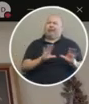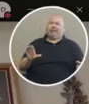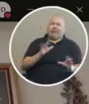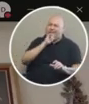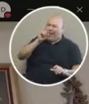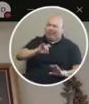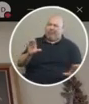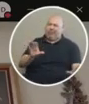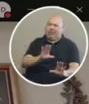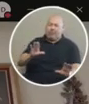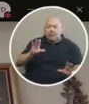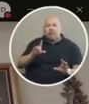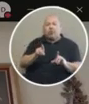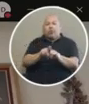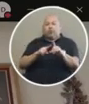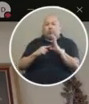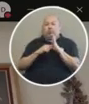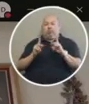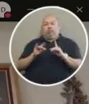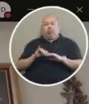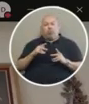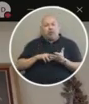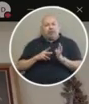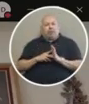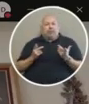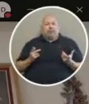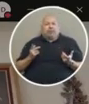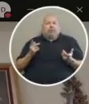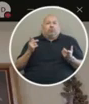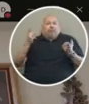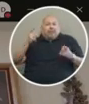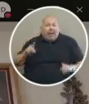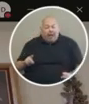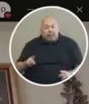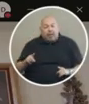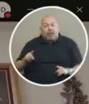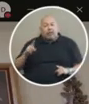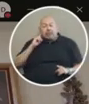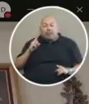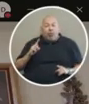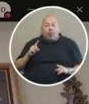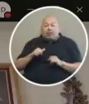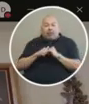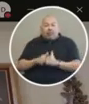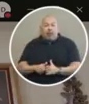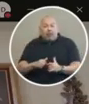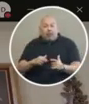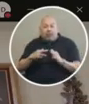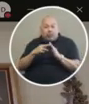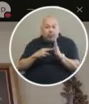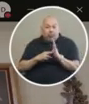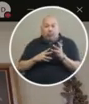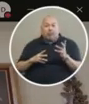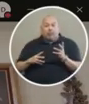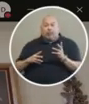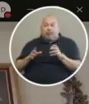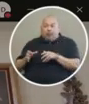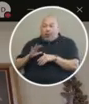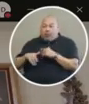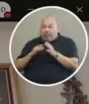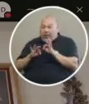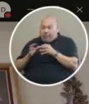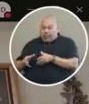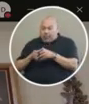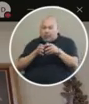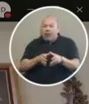hopefully, just to show people what the consequences could potentially be if we're not following the guidelines that the city is putting out for